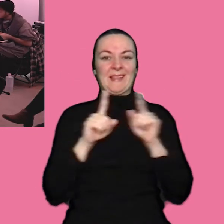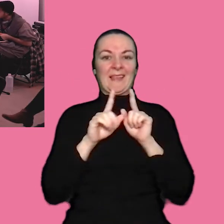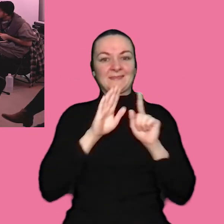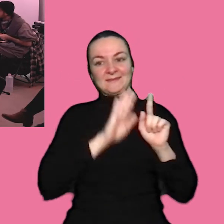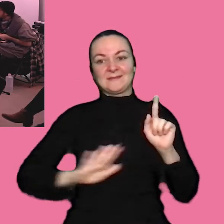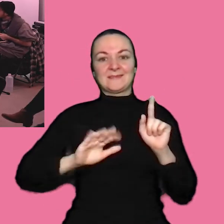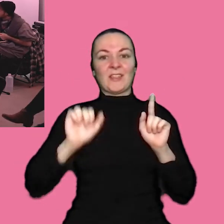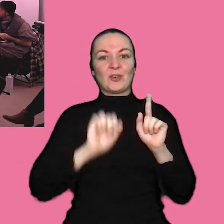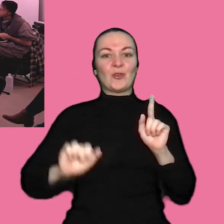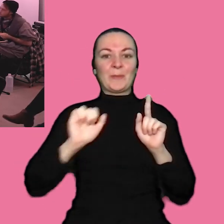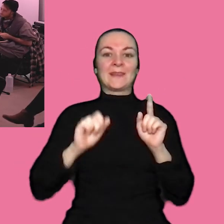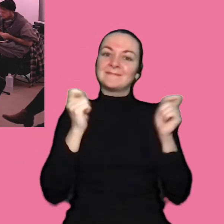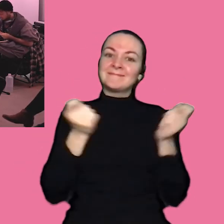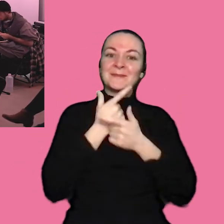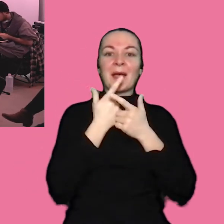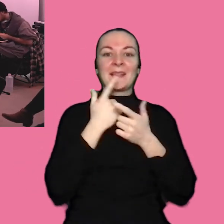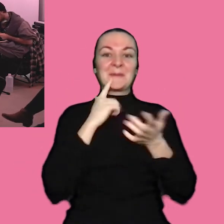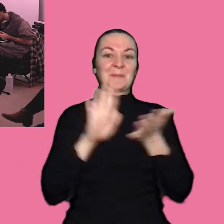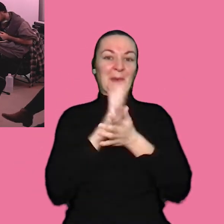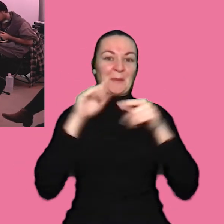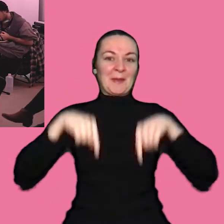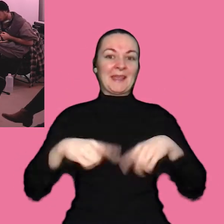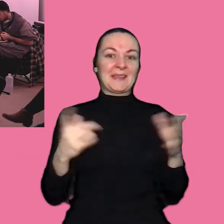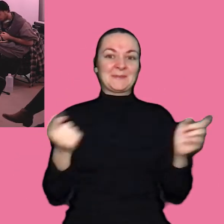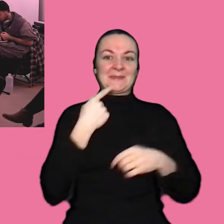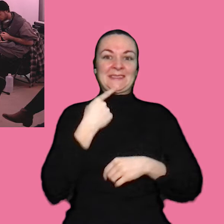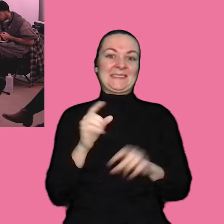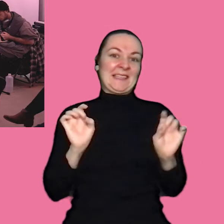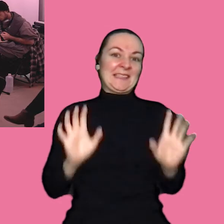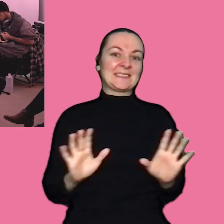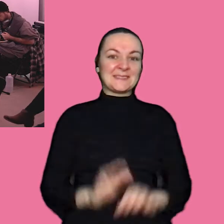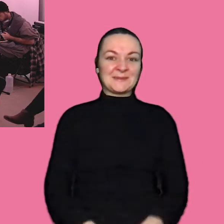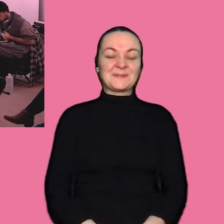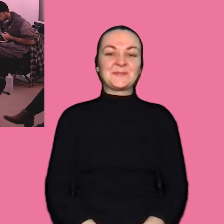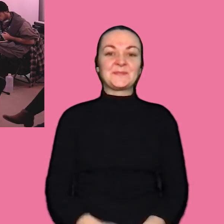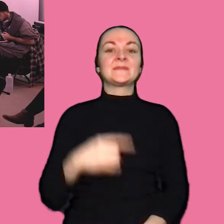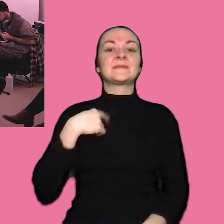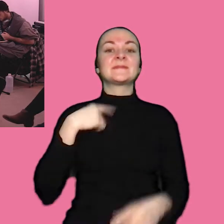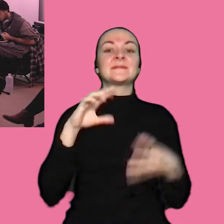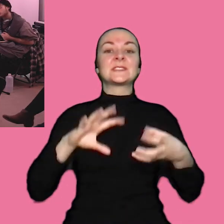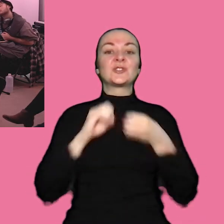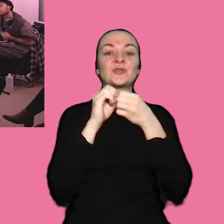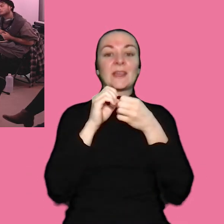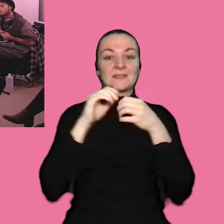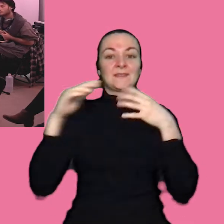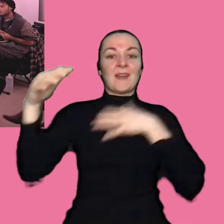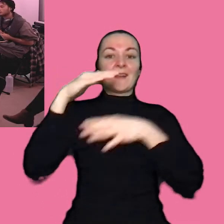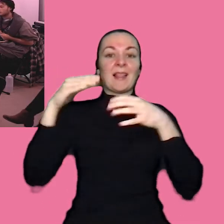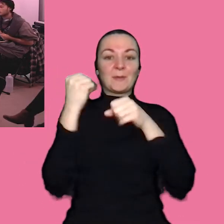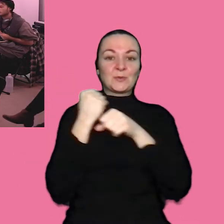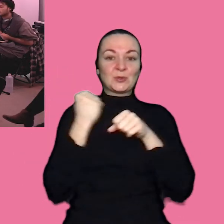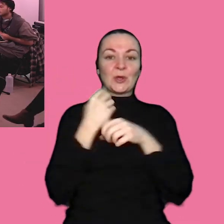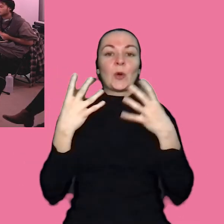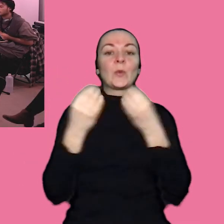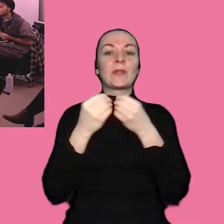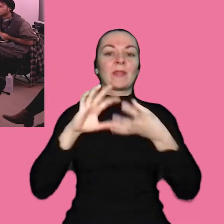Mediterranean, really smiley, and so happy to be here. This is what I'm going to say. I'm creative climate